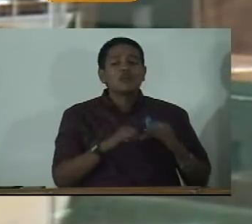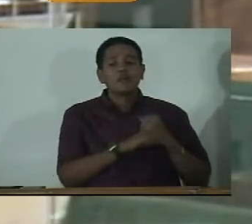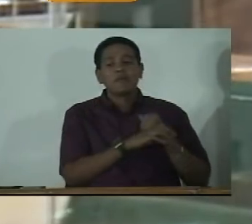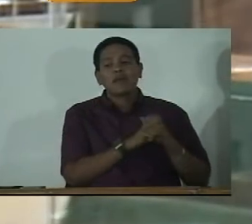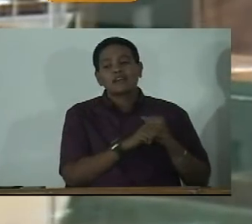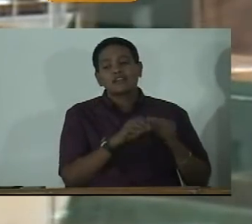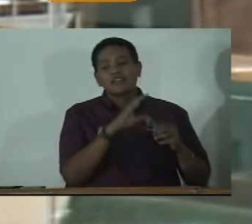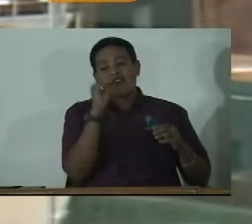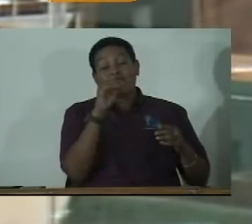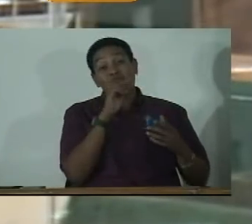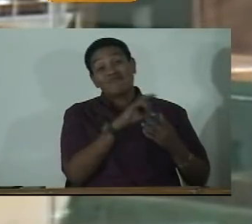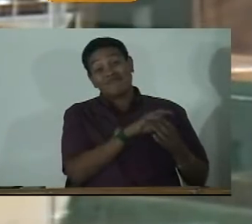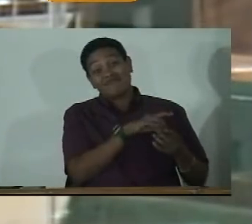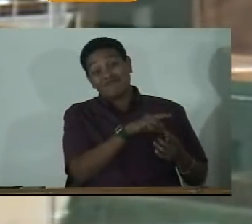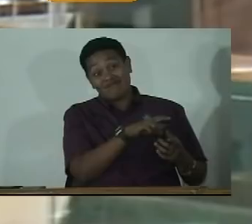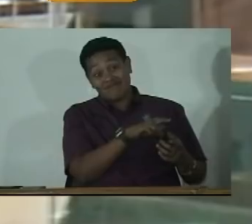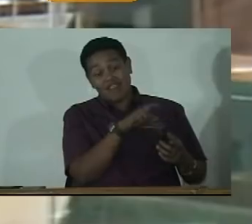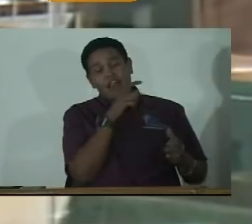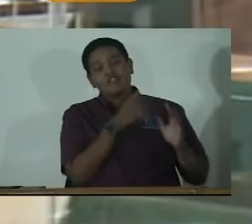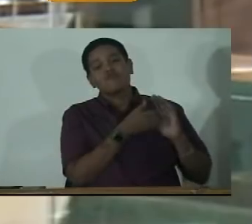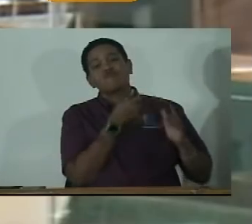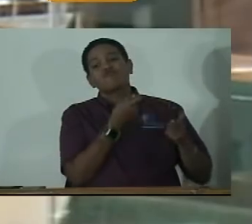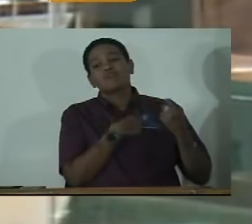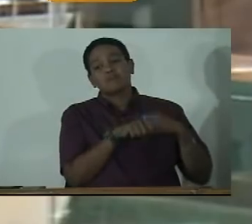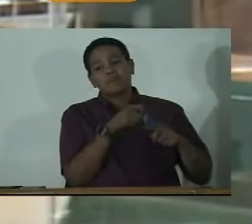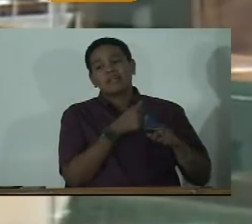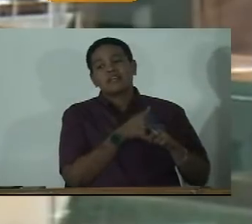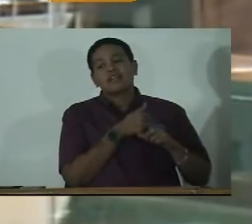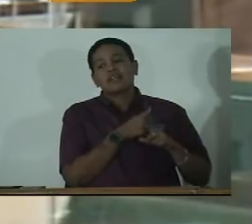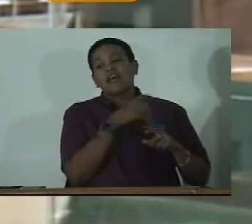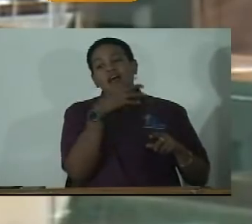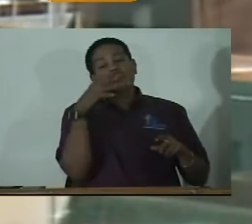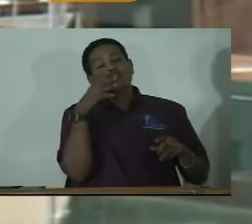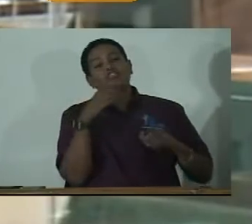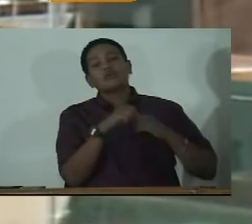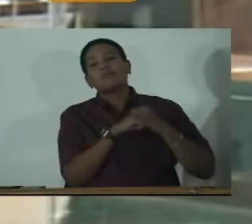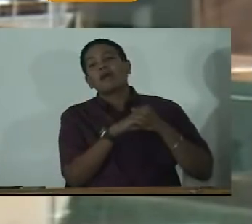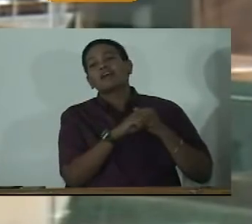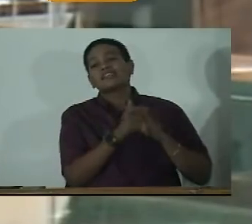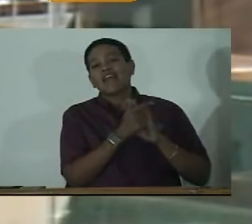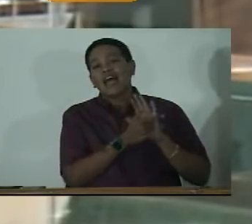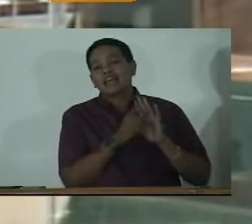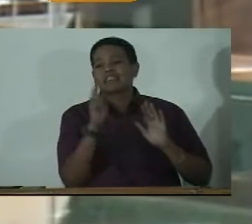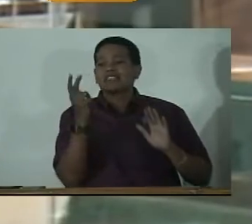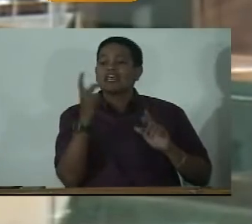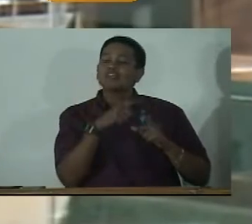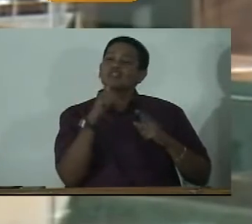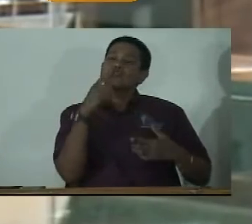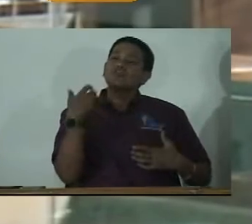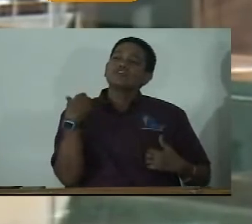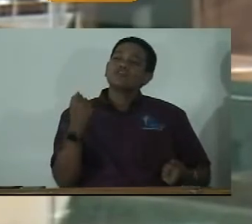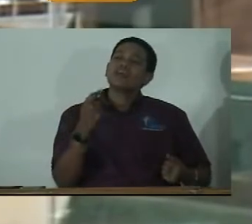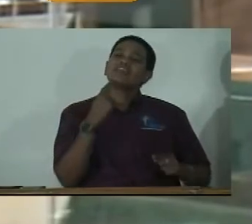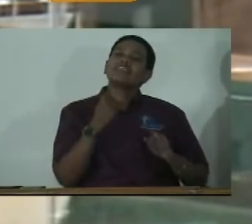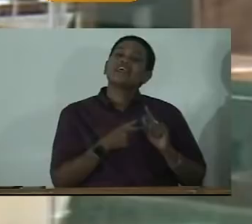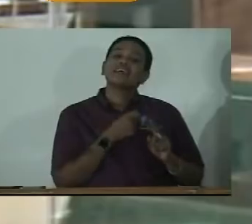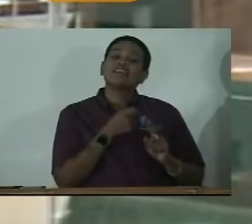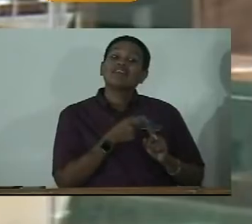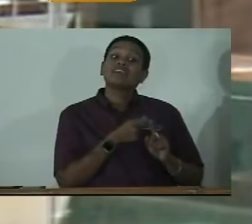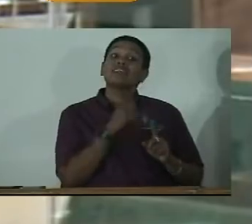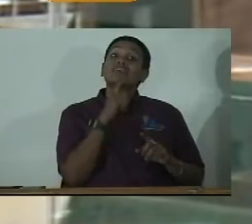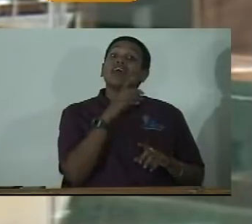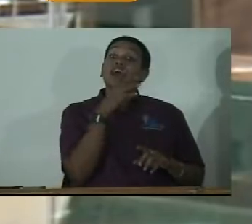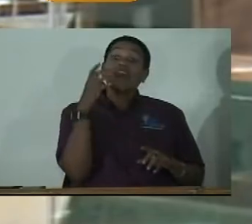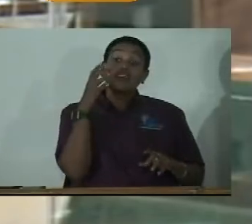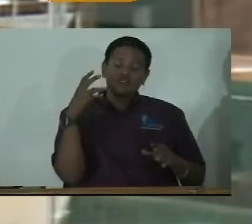Agro-Investment Corporation and repeal the Agricultural Marketing Corporation Act. And 2, to strengthen the effectiveness of the Agro-Investment Corporation